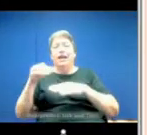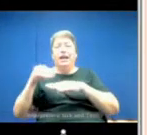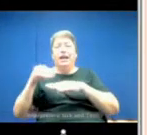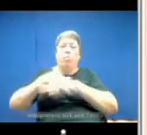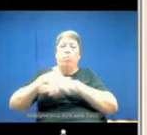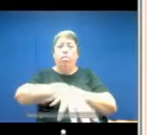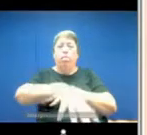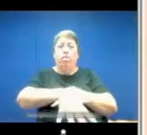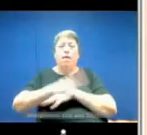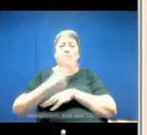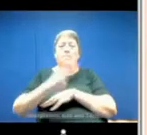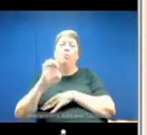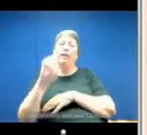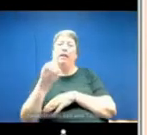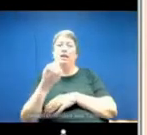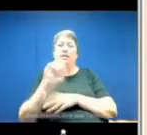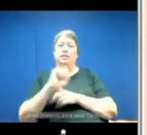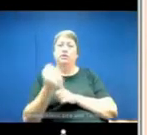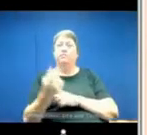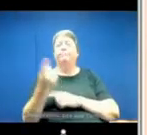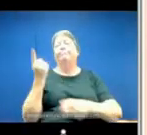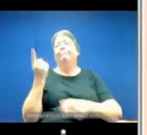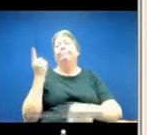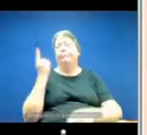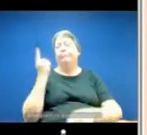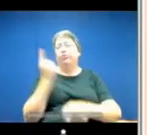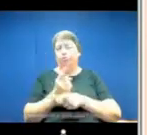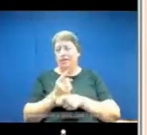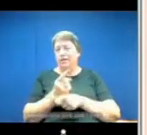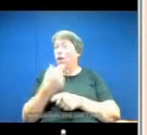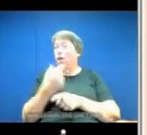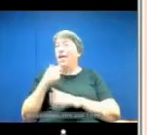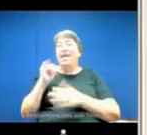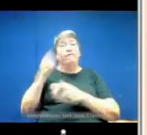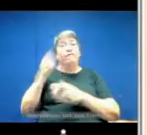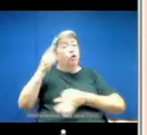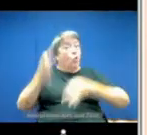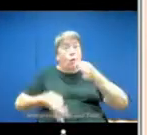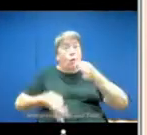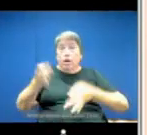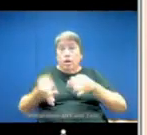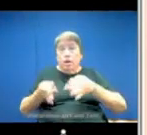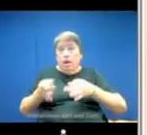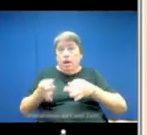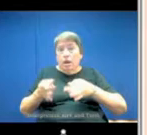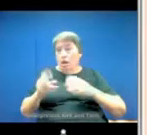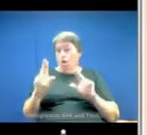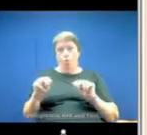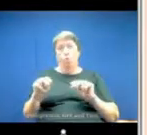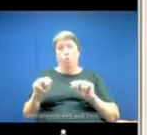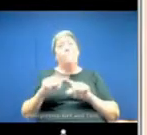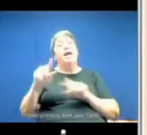agree. We wouldn't allow this in court, but I think the nature of a deposition is somewhat different.